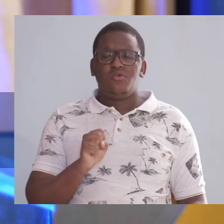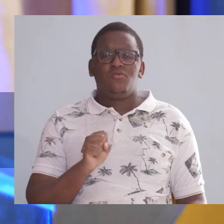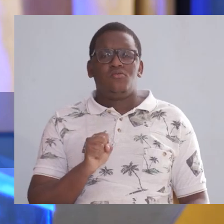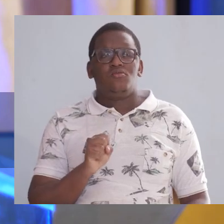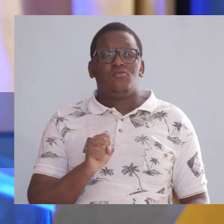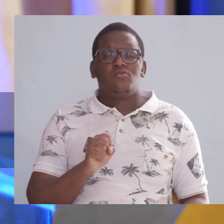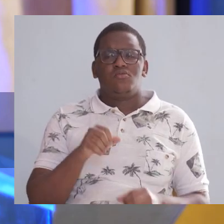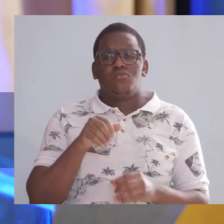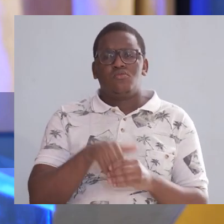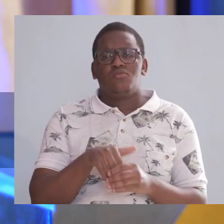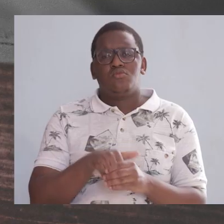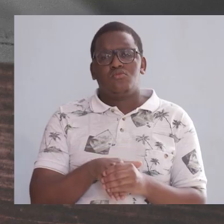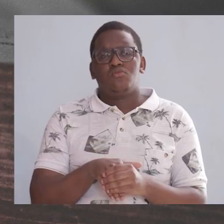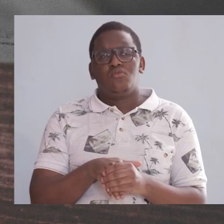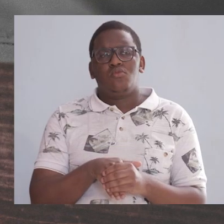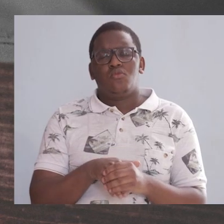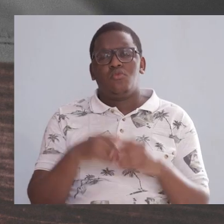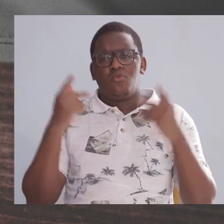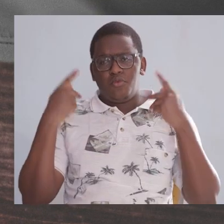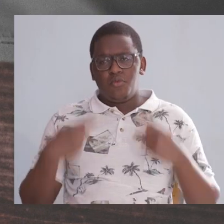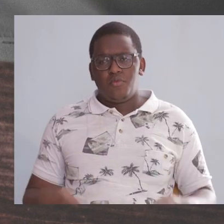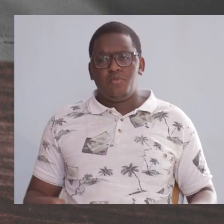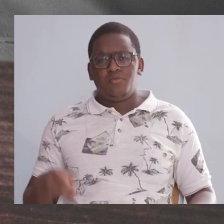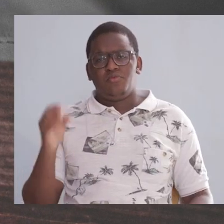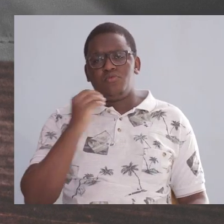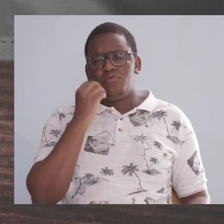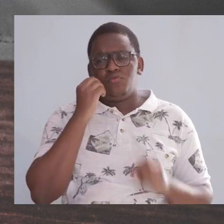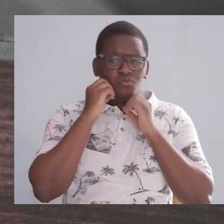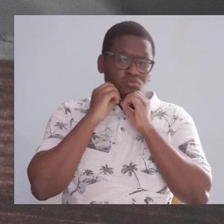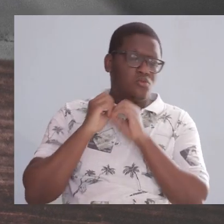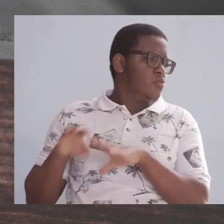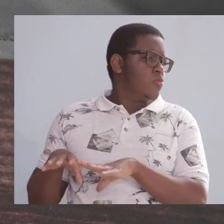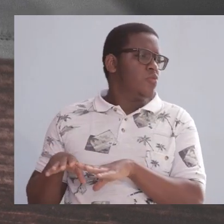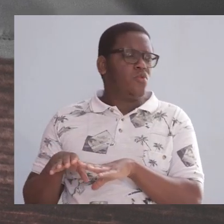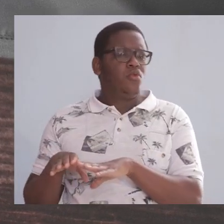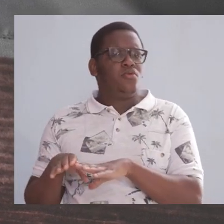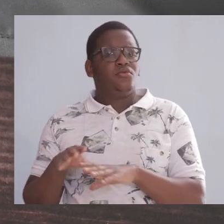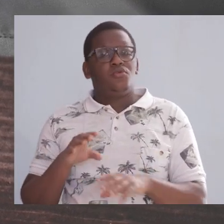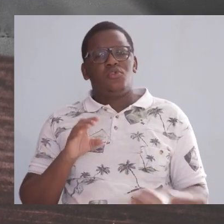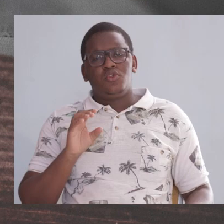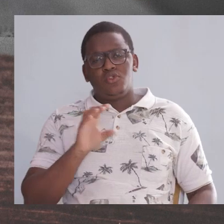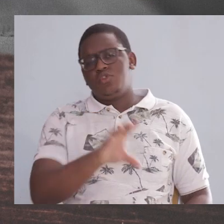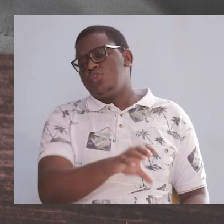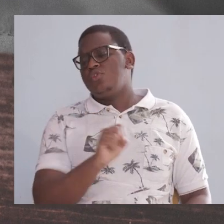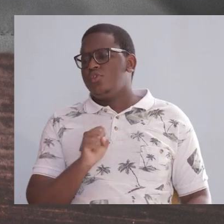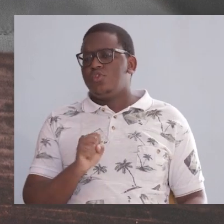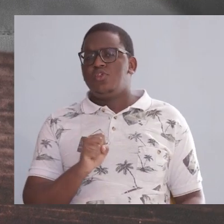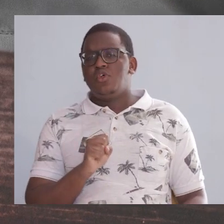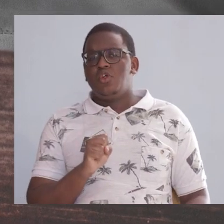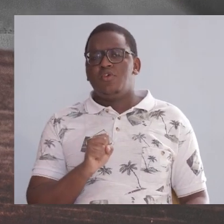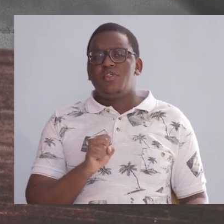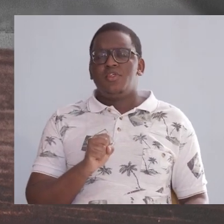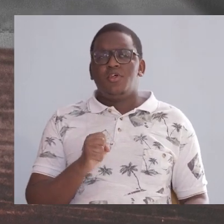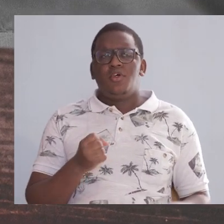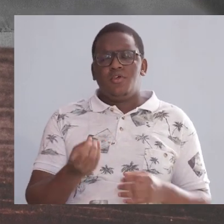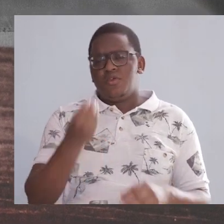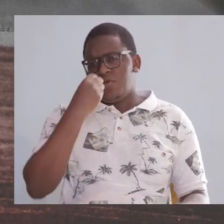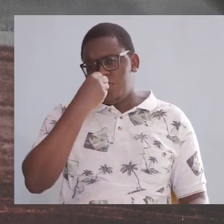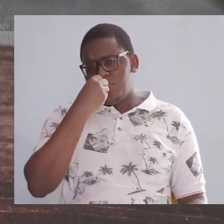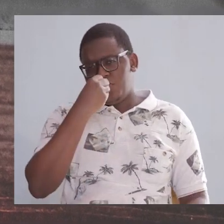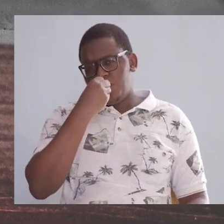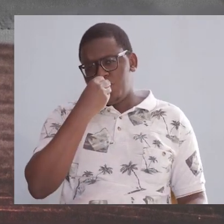6, 30, 31 says this: people do not despise a thief if he steals to satisfy himself when he's starving.